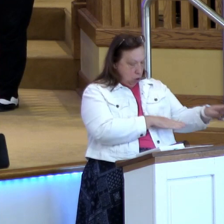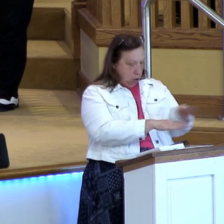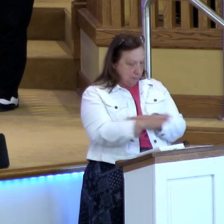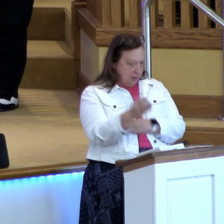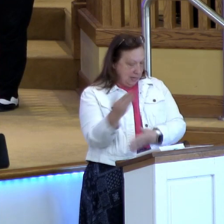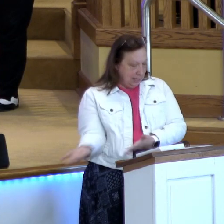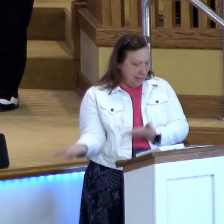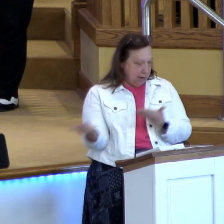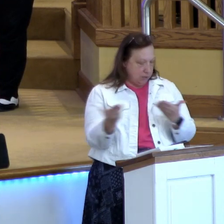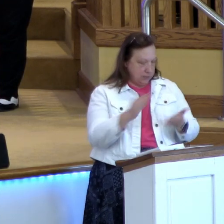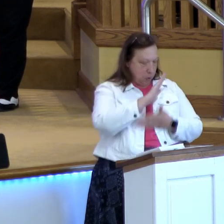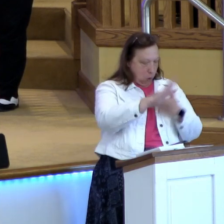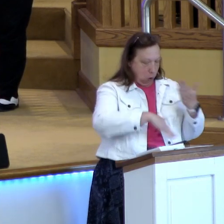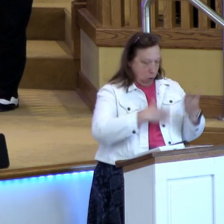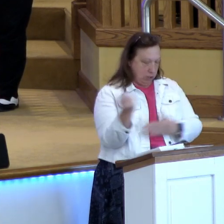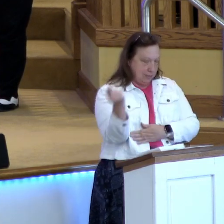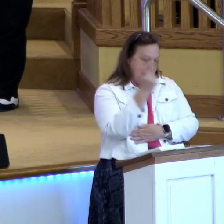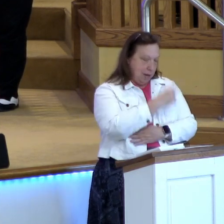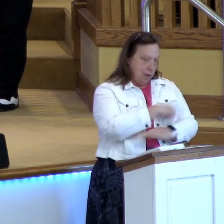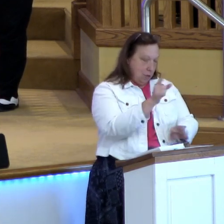carries them all day long.